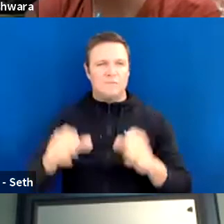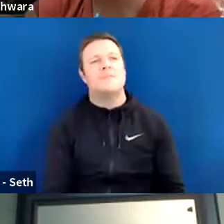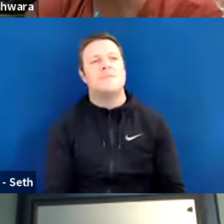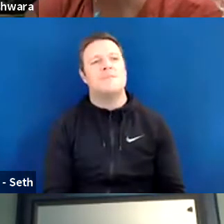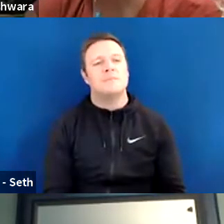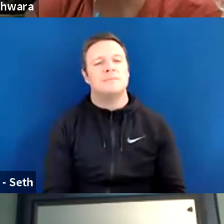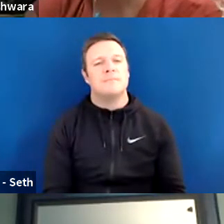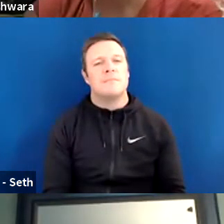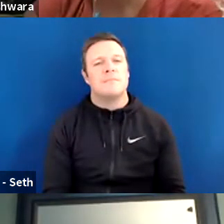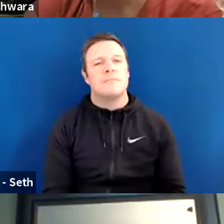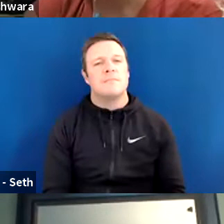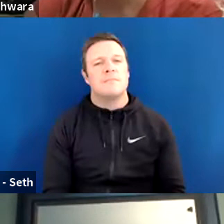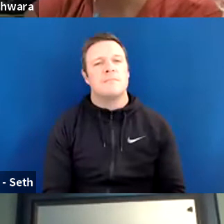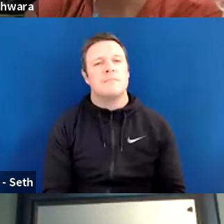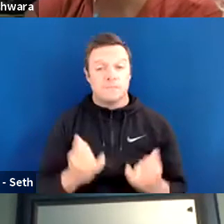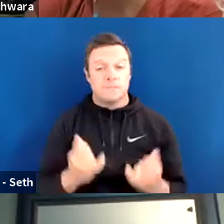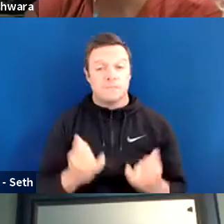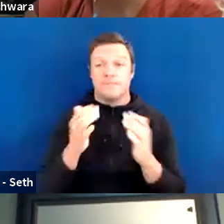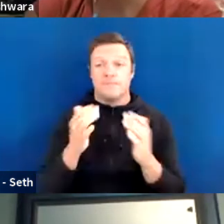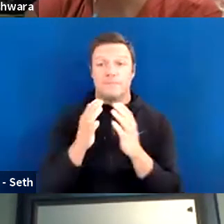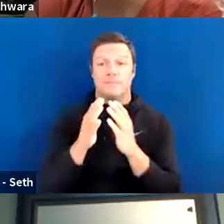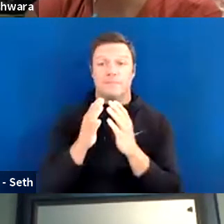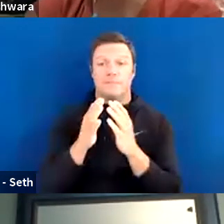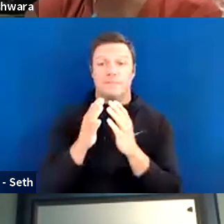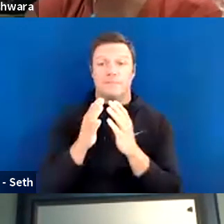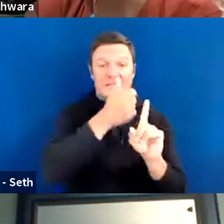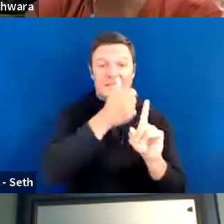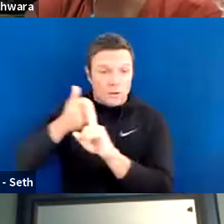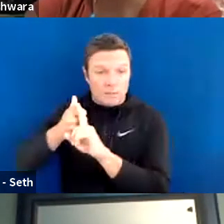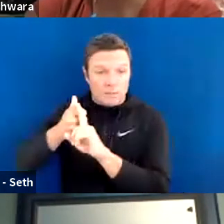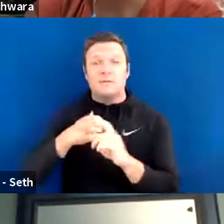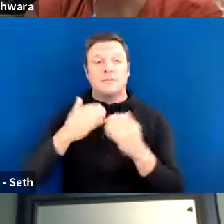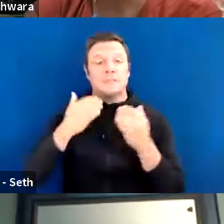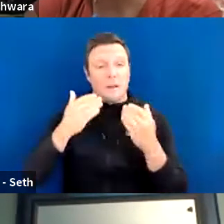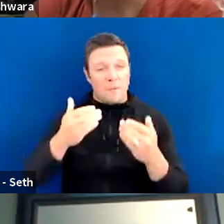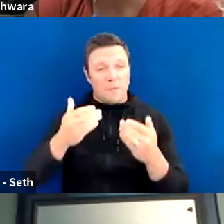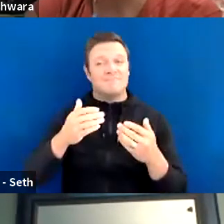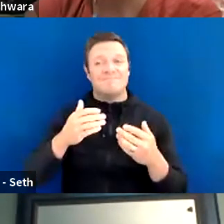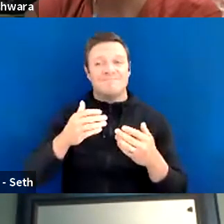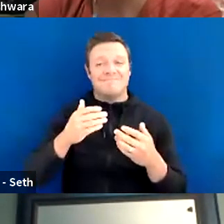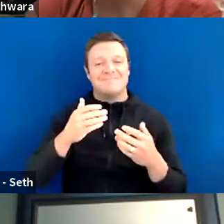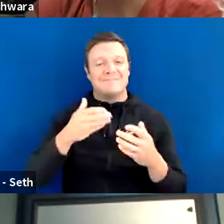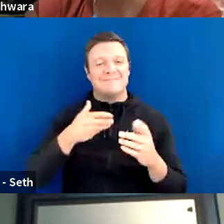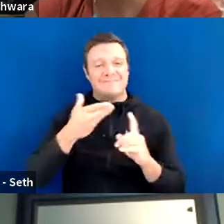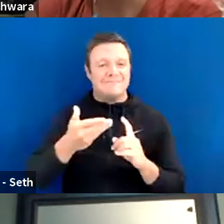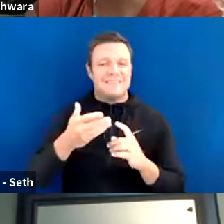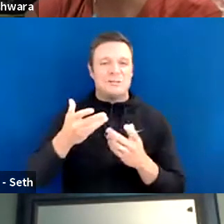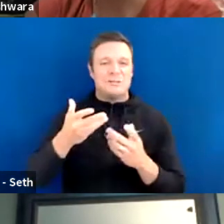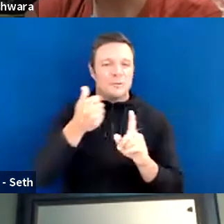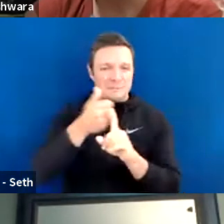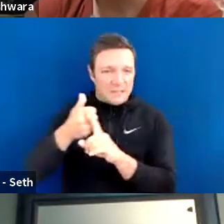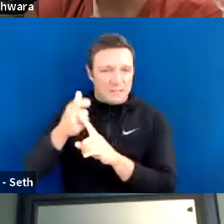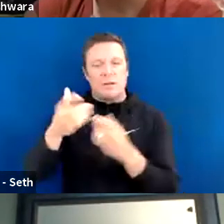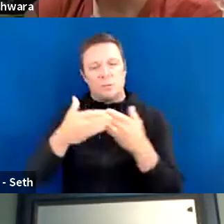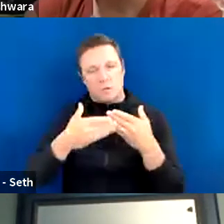And I'm going to ask each of them to just introduce themselves, and we'll go from there then.